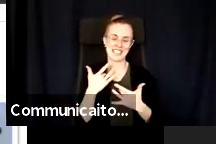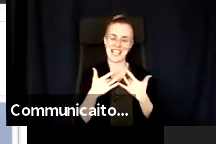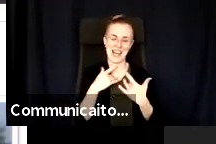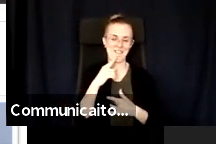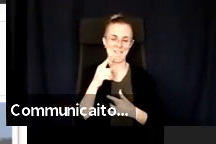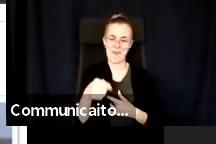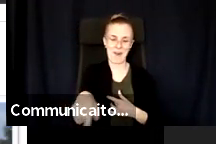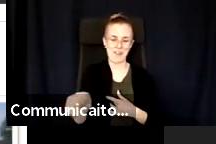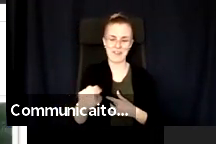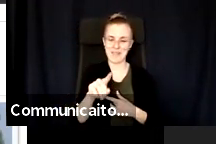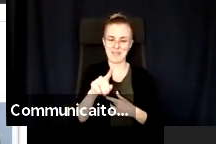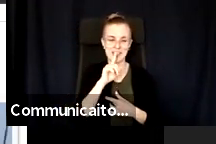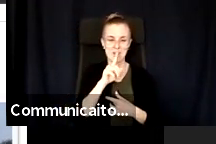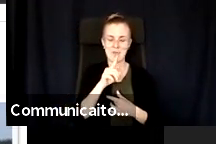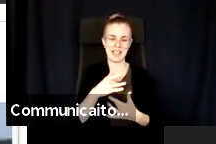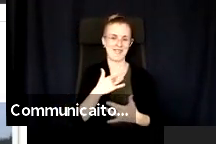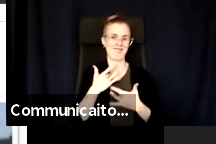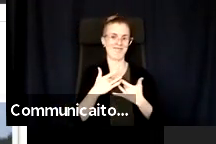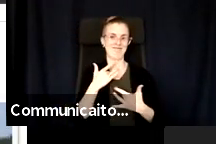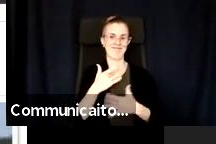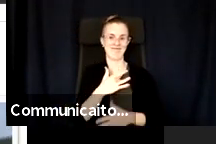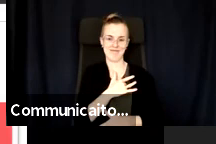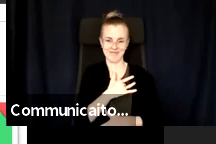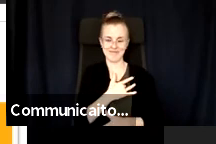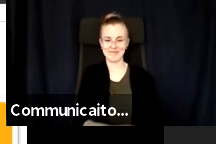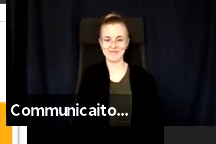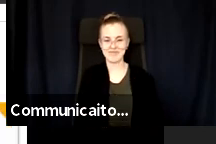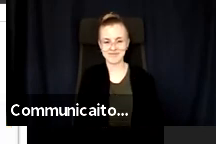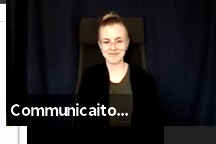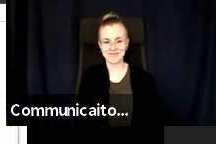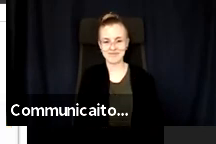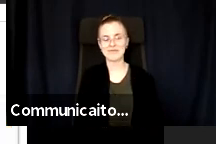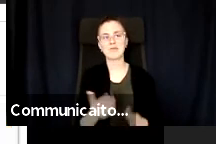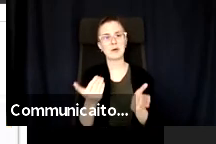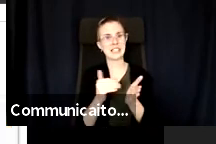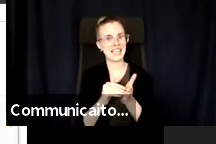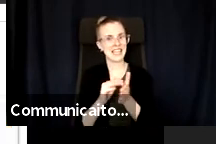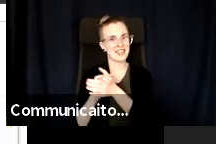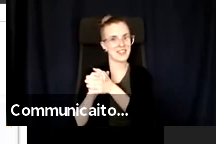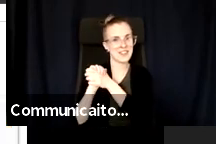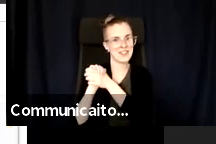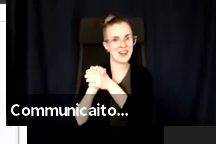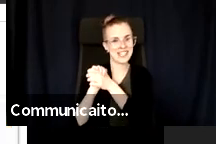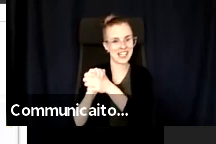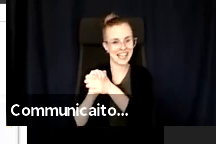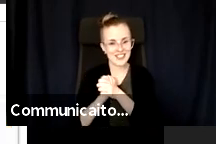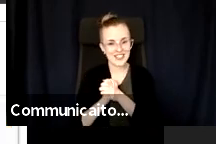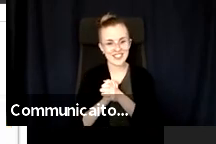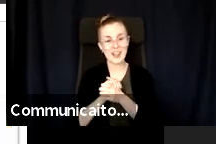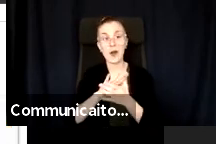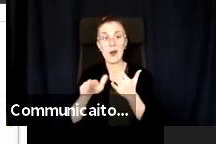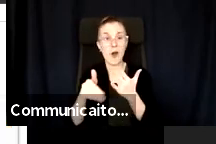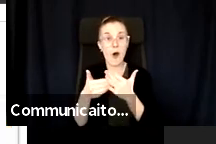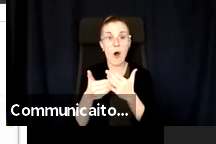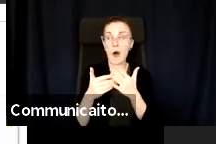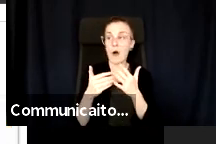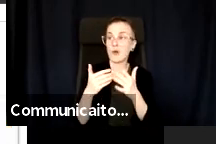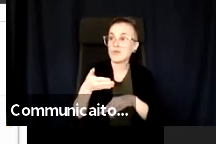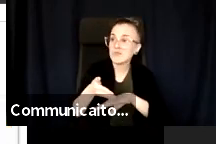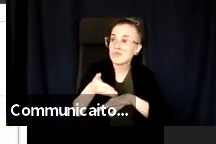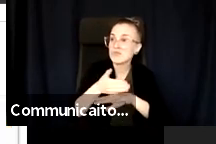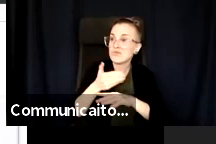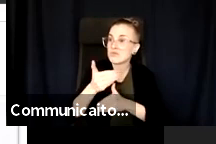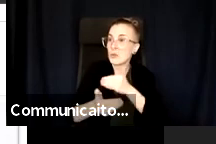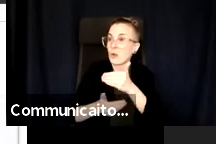so excited. There you go. Good job. Good job. Once again, congratulations on all the progress throughout the state in